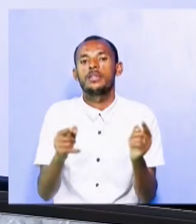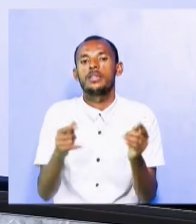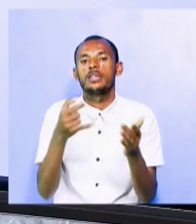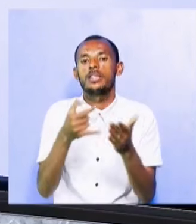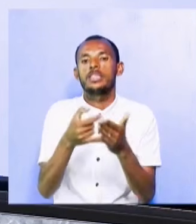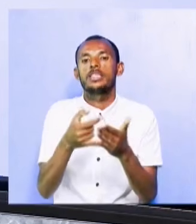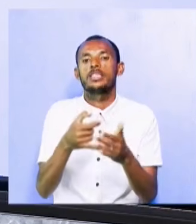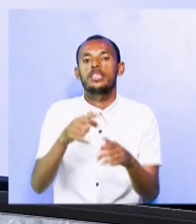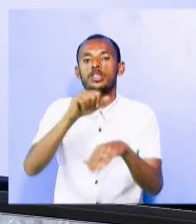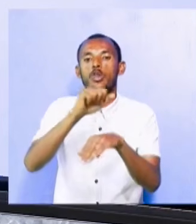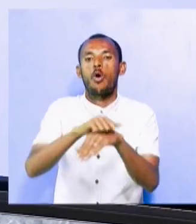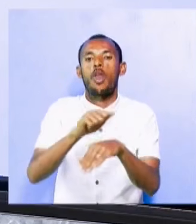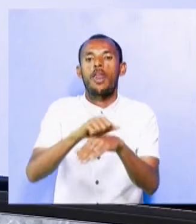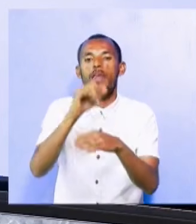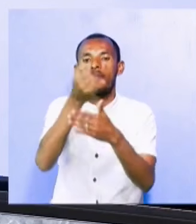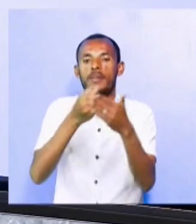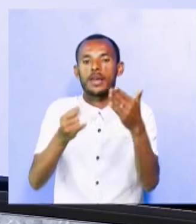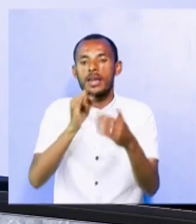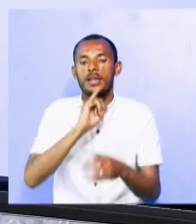solid figure